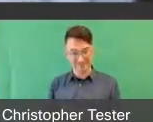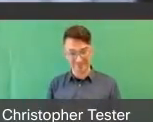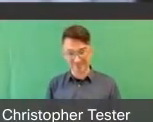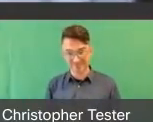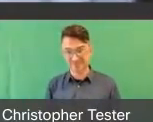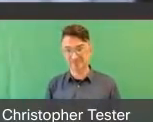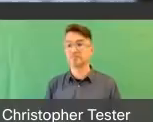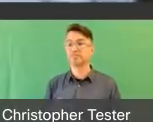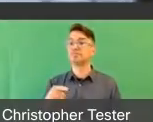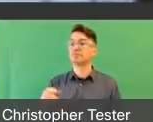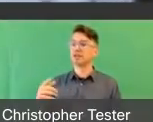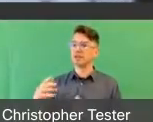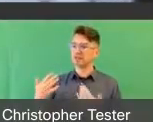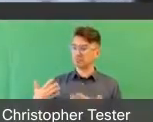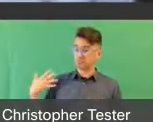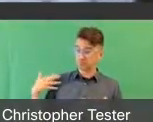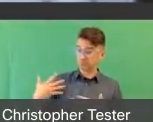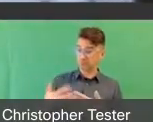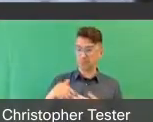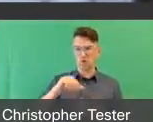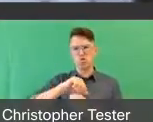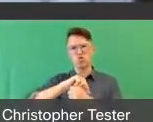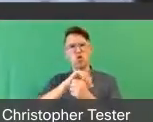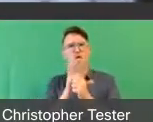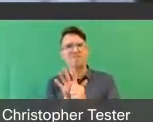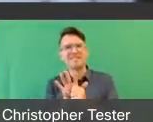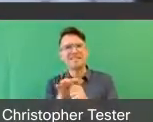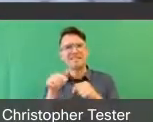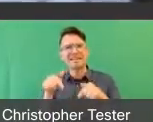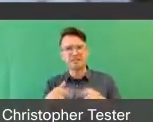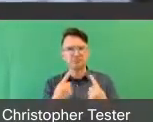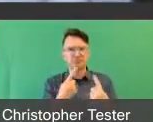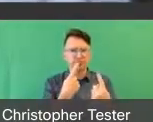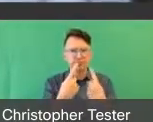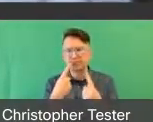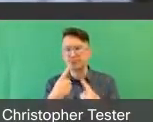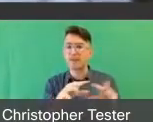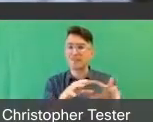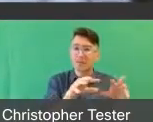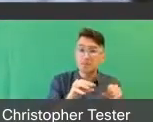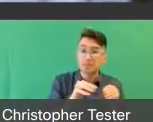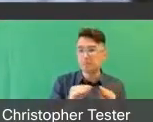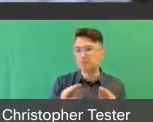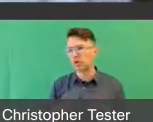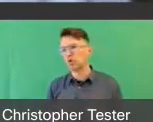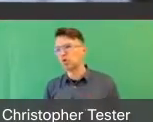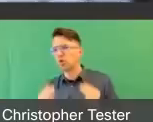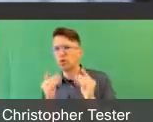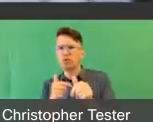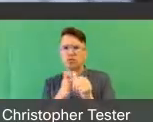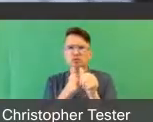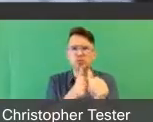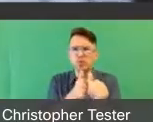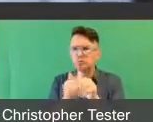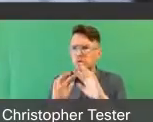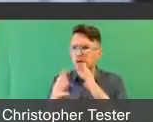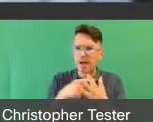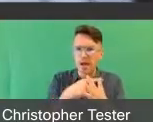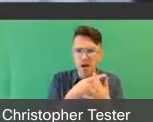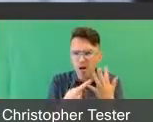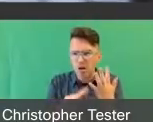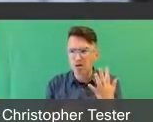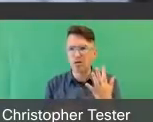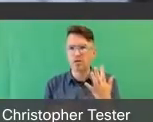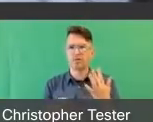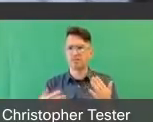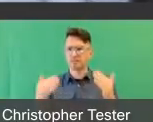young people and their families on mental well-being. Welcome, Your Majesty. I'm also excited to introduce Ziukun Wang and Justin